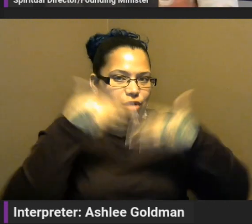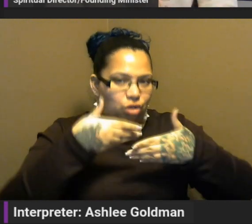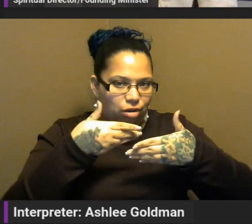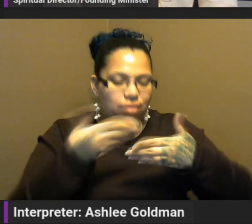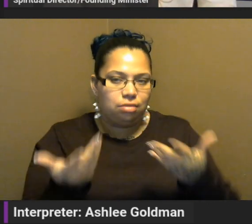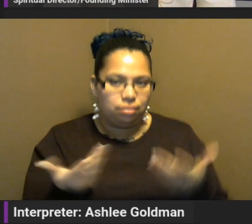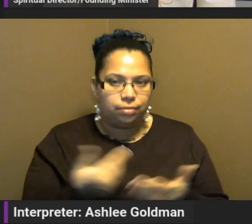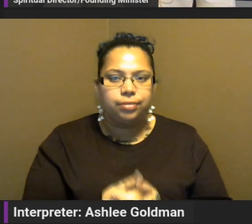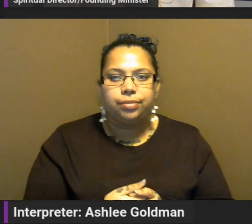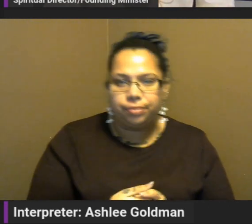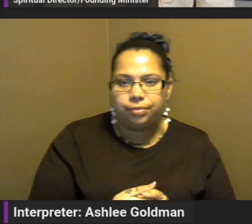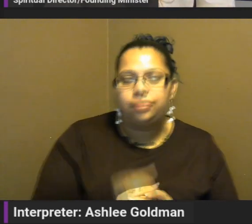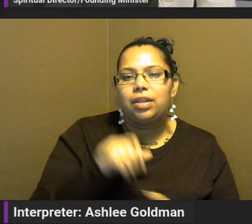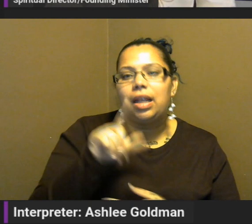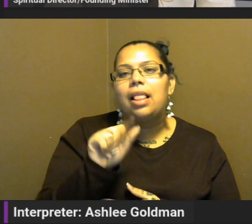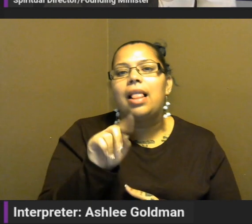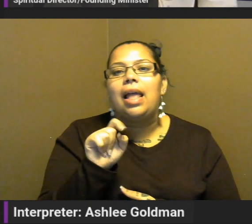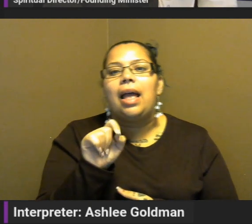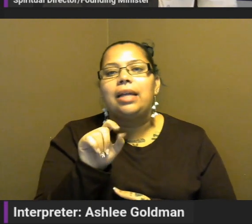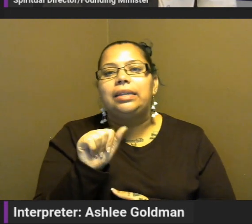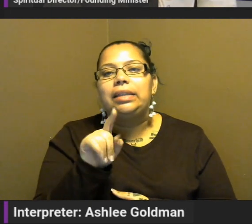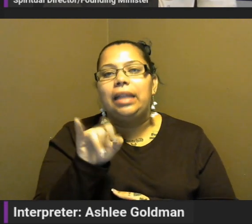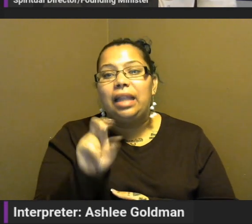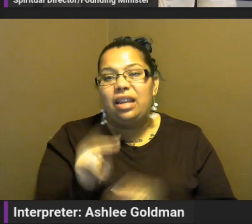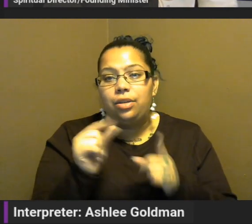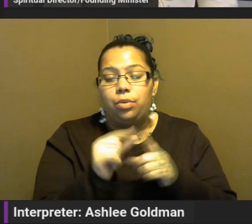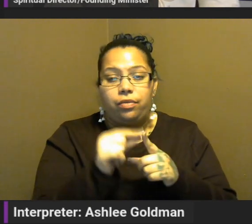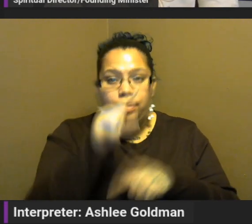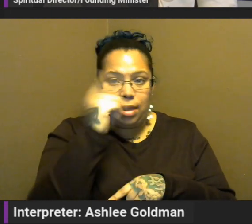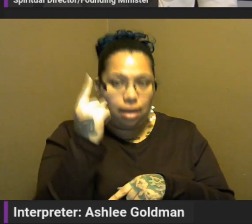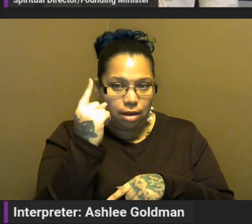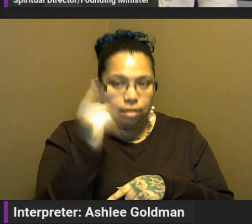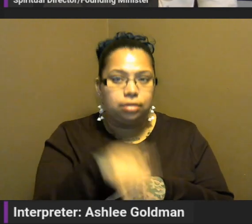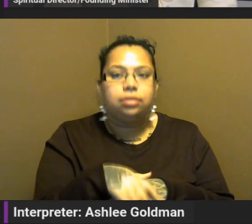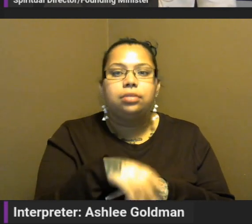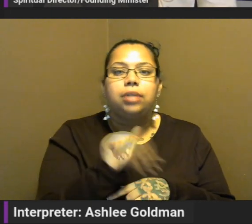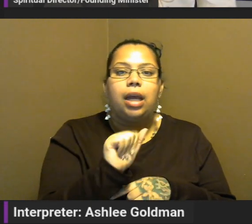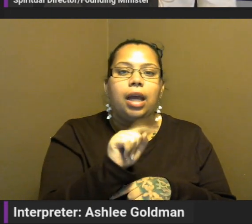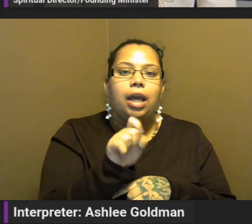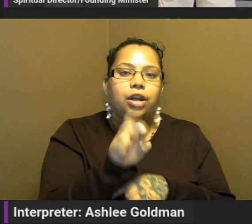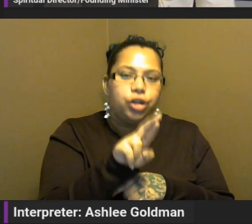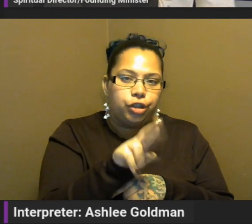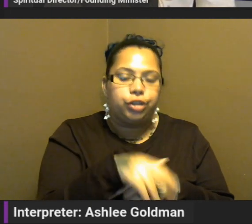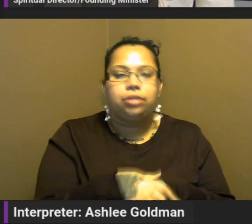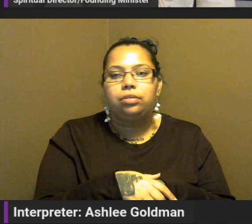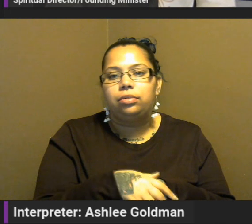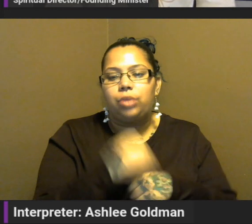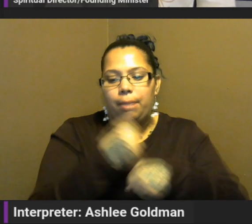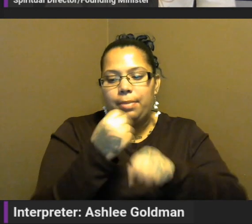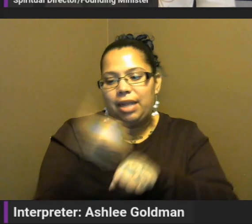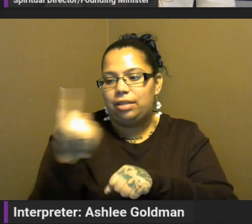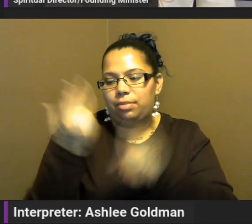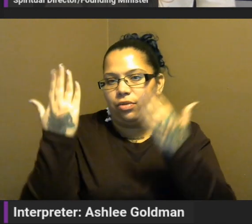Now, in Latin, the word for black, ater, and to darken, atere, were associated with